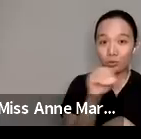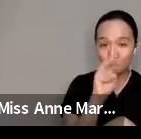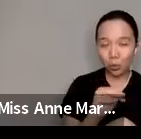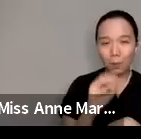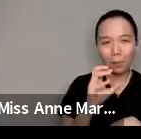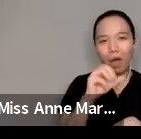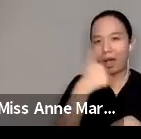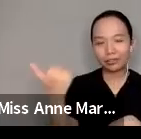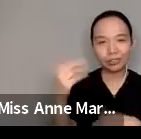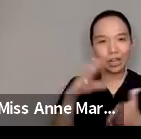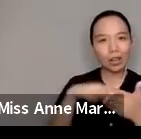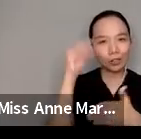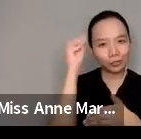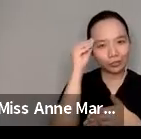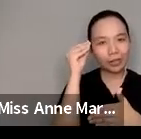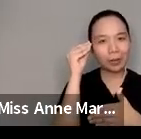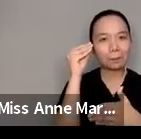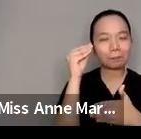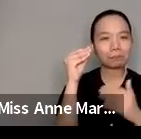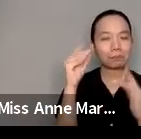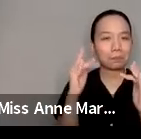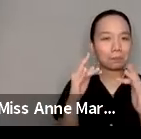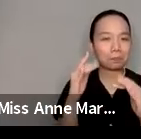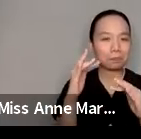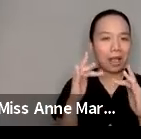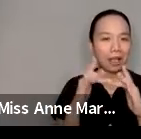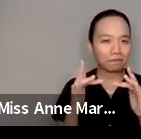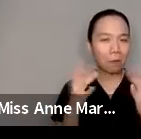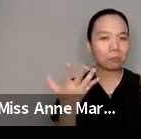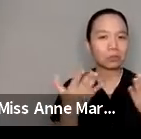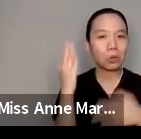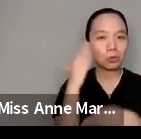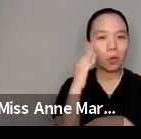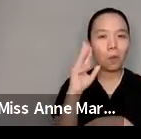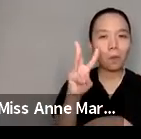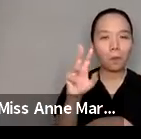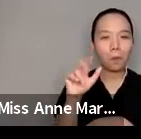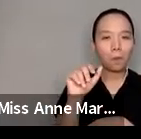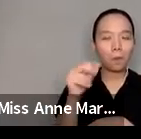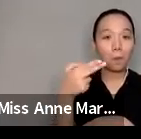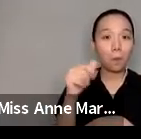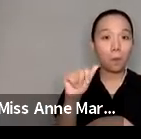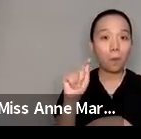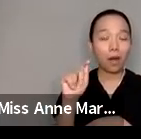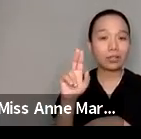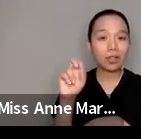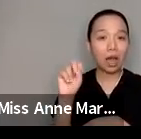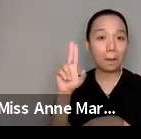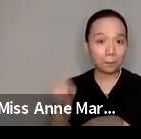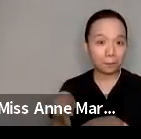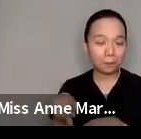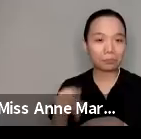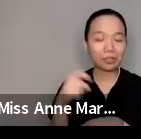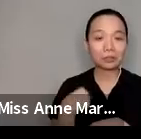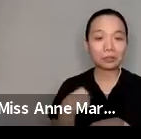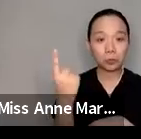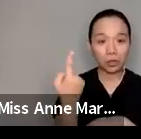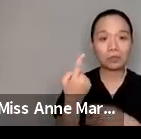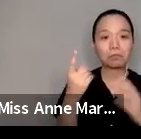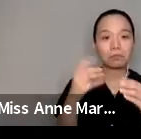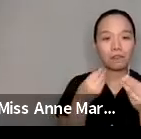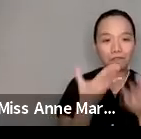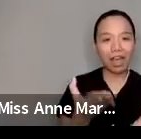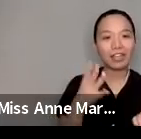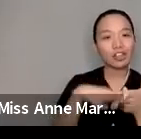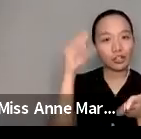learning platform. All they know is the WhatsApp group. So, at that time, I could only provide learning